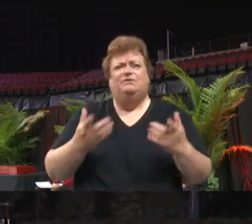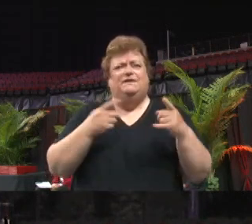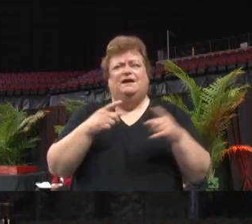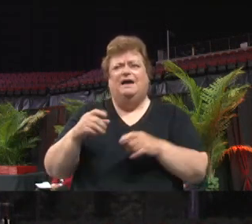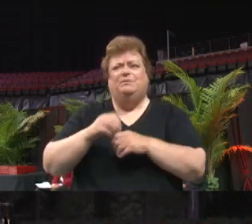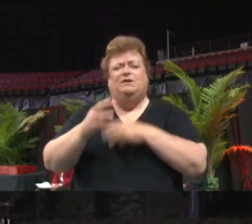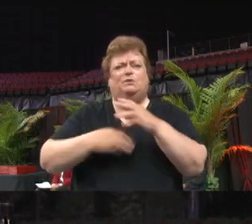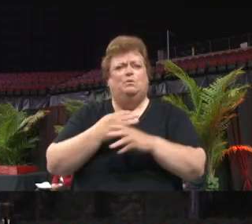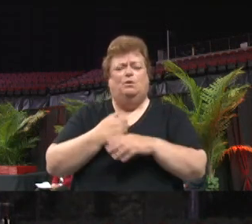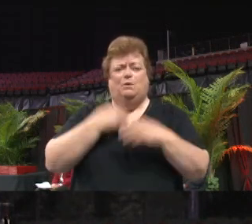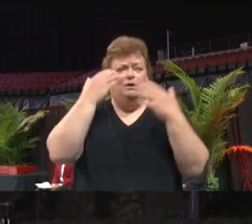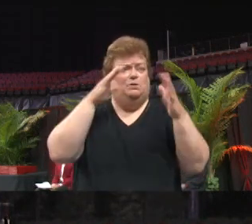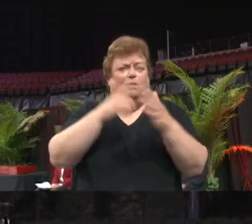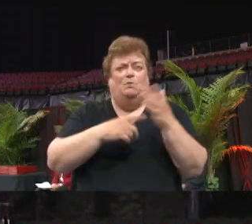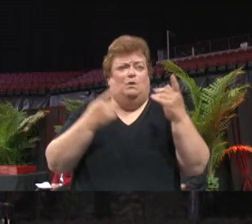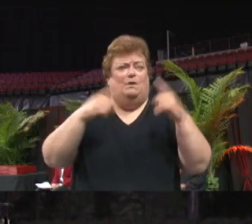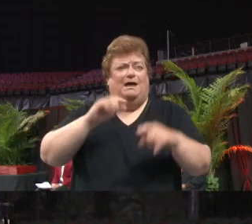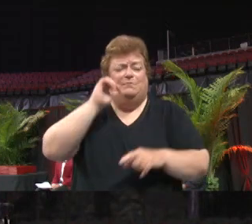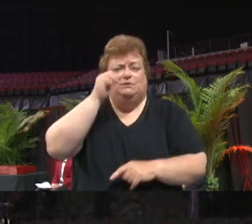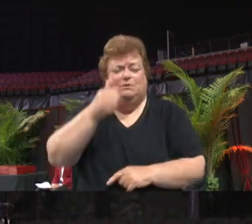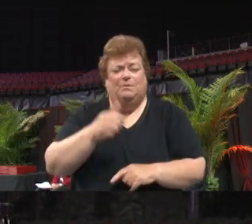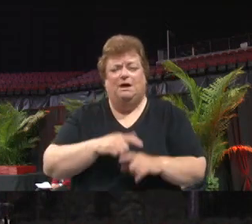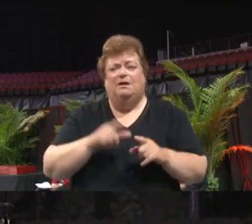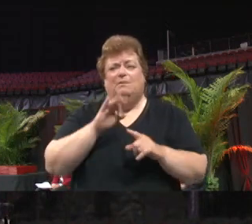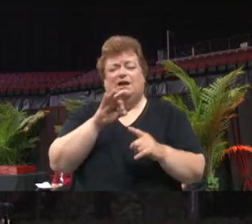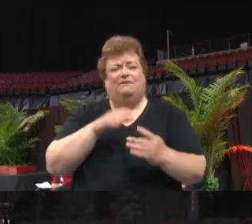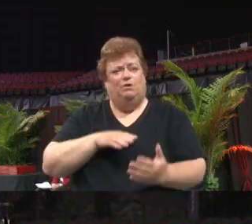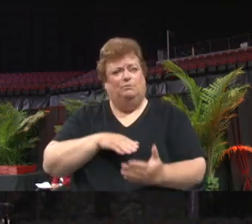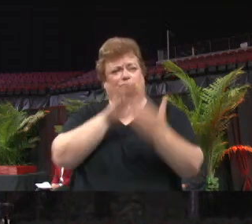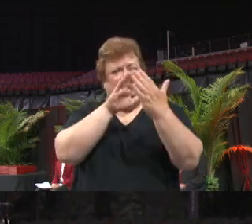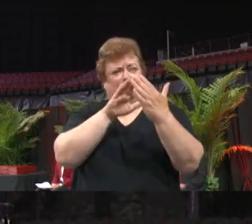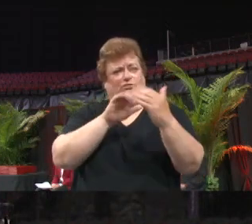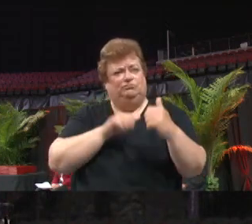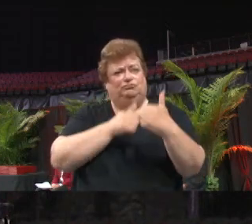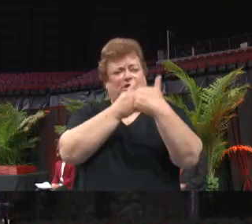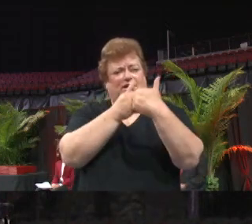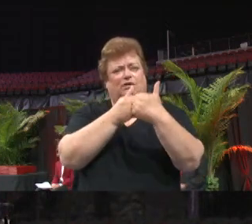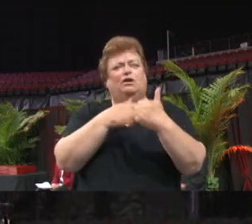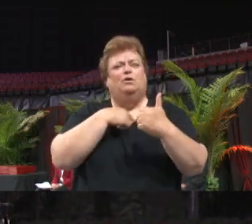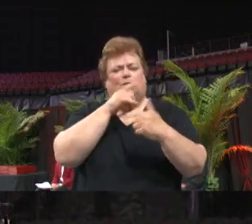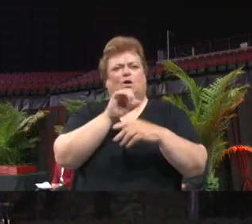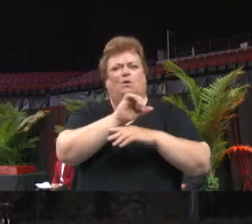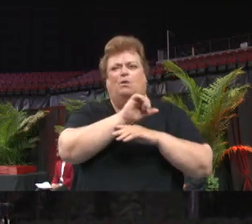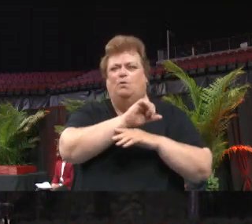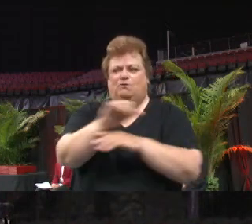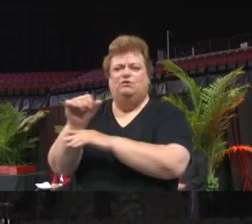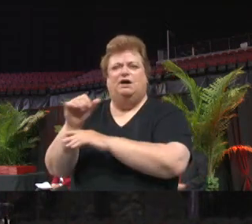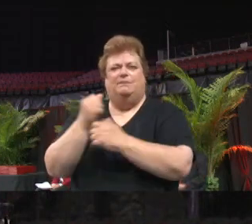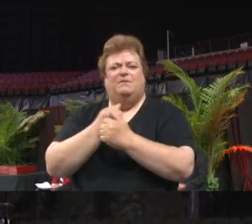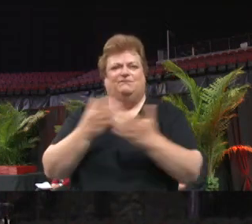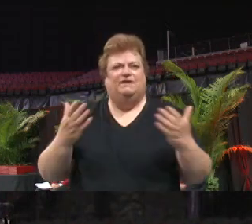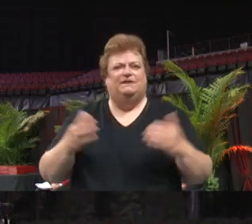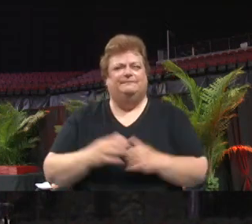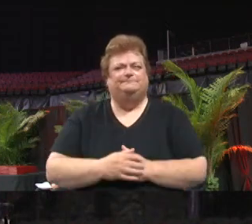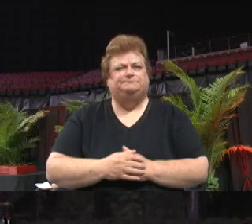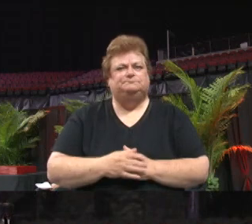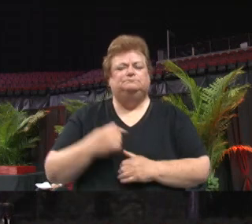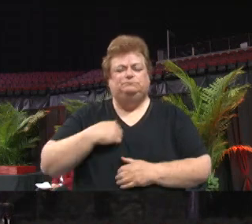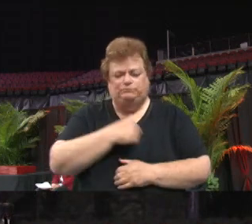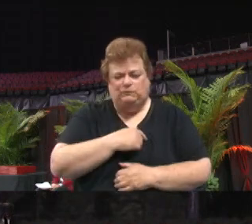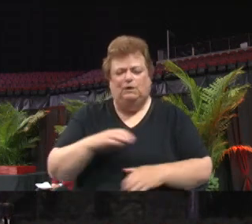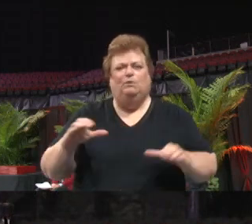bring. But as long as you stand tall in the face of adversity, you will overcome everything in your way. We did it.